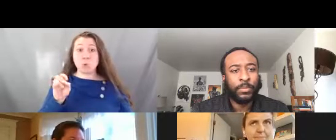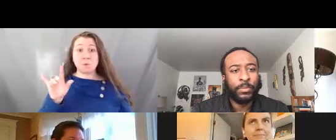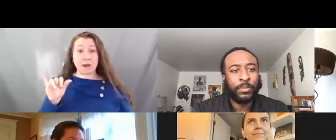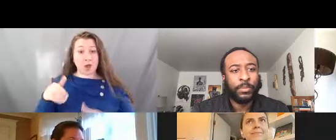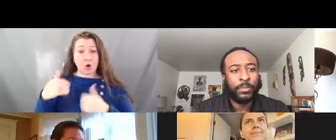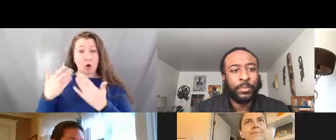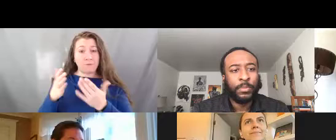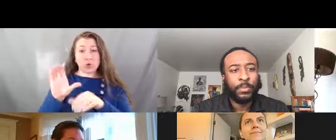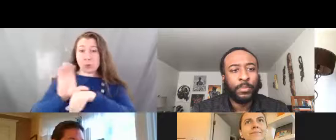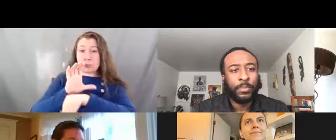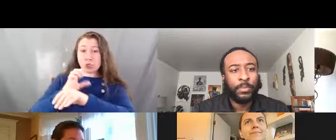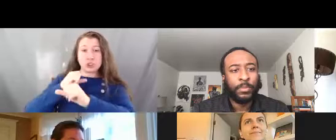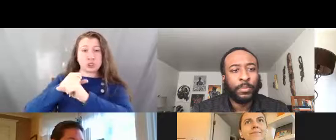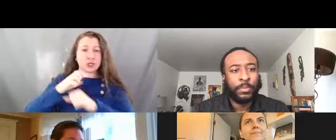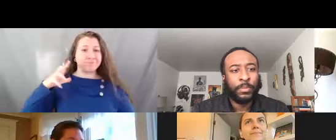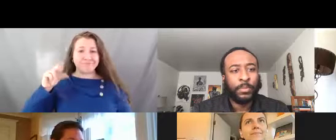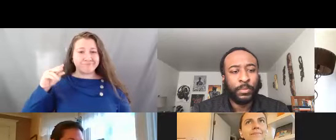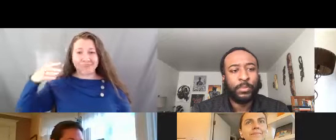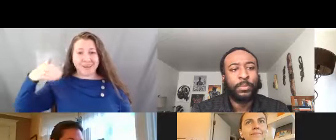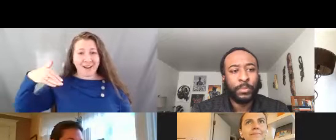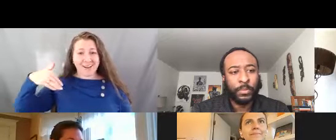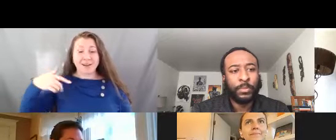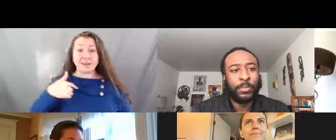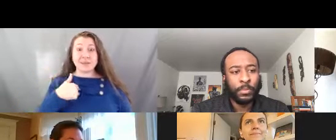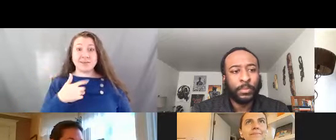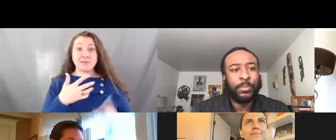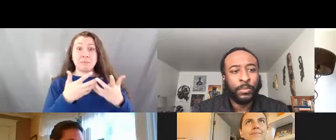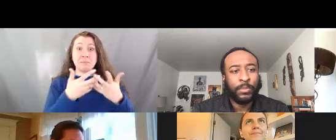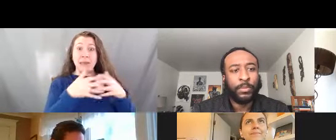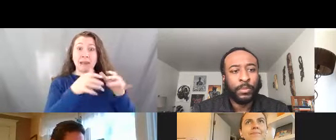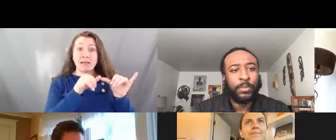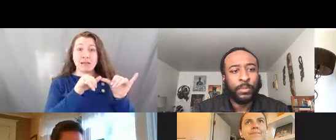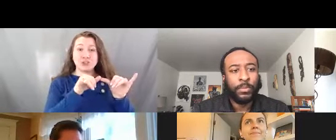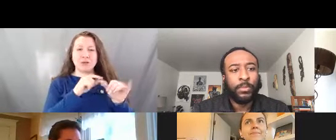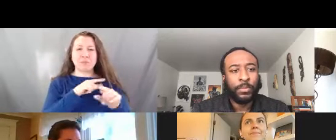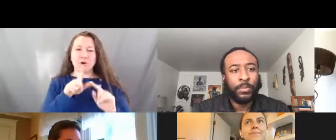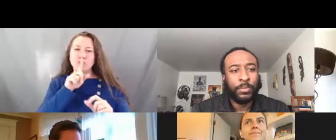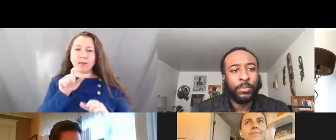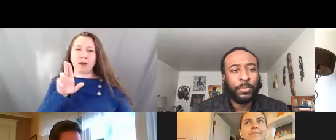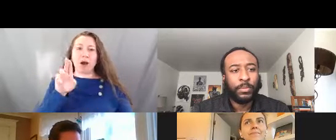year. So I was a mechanical engineering major, but I was an undecided major. So I had all the